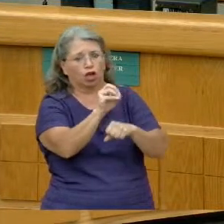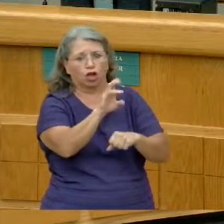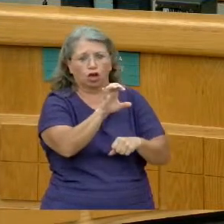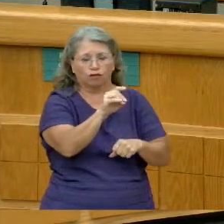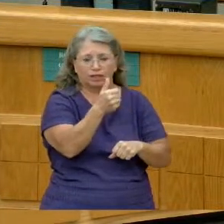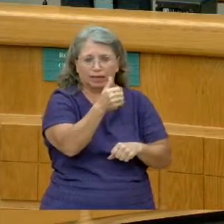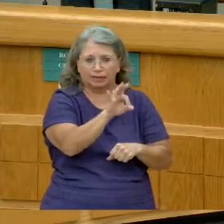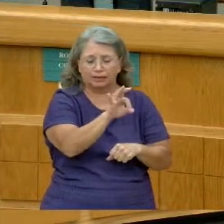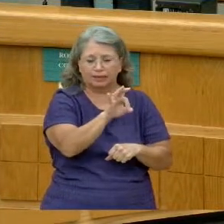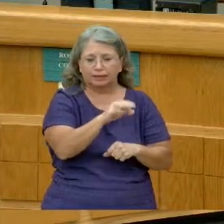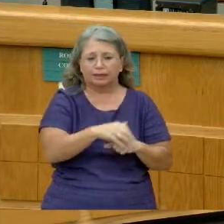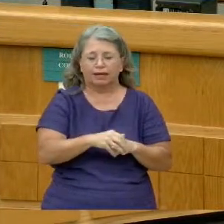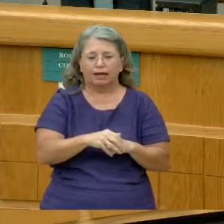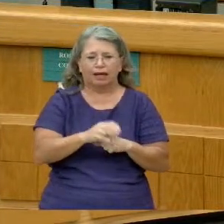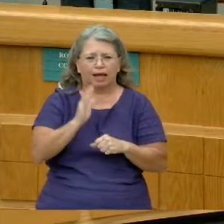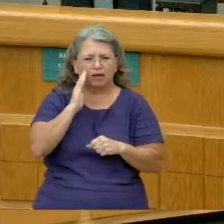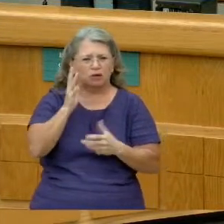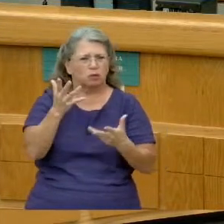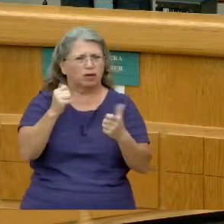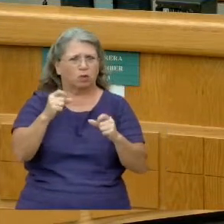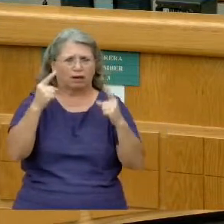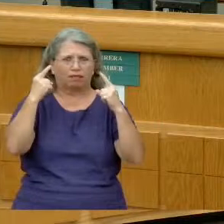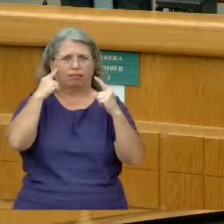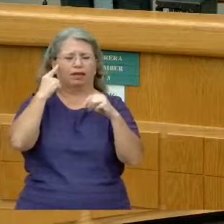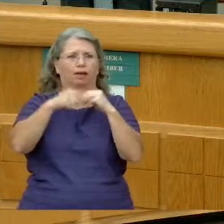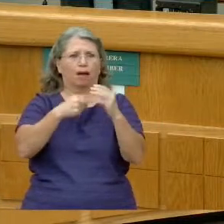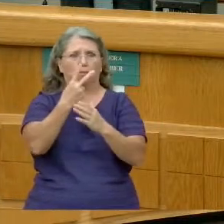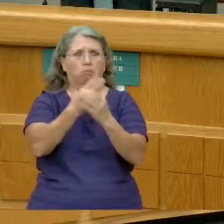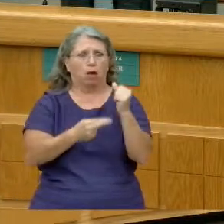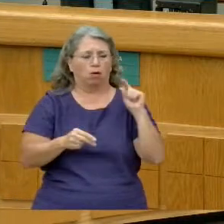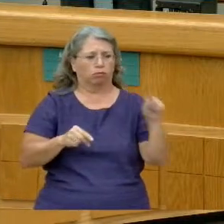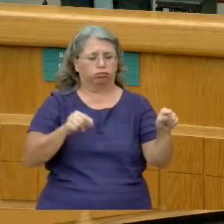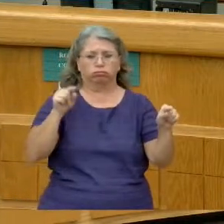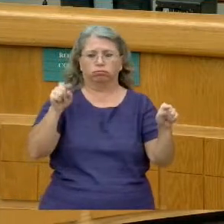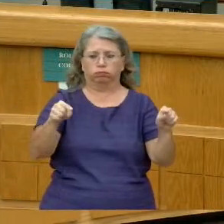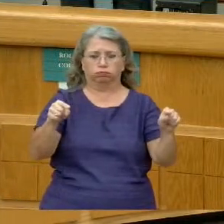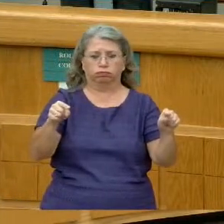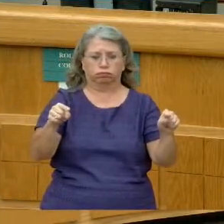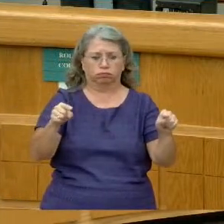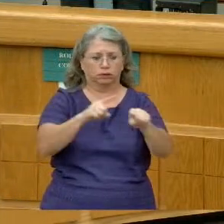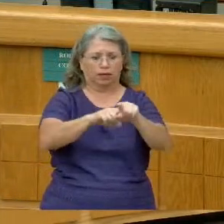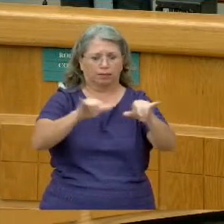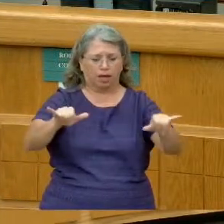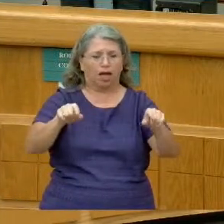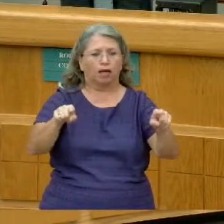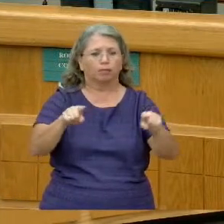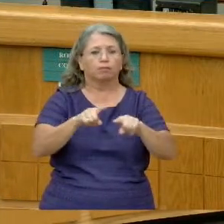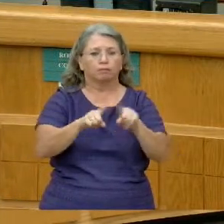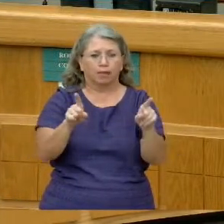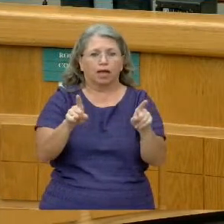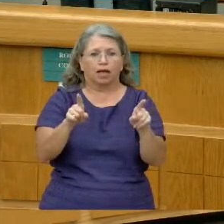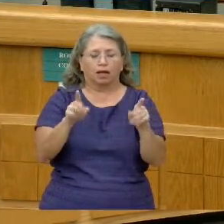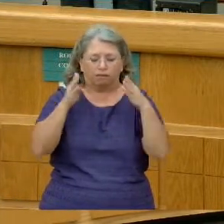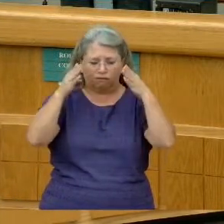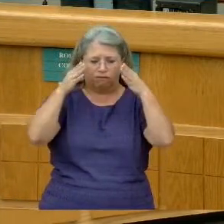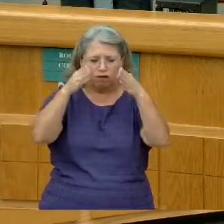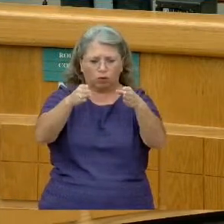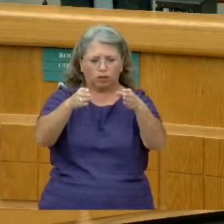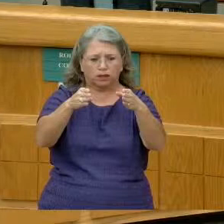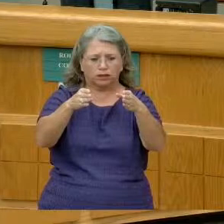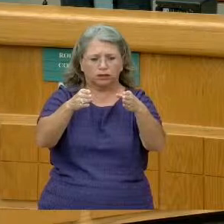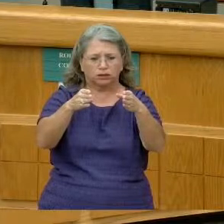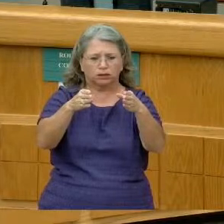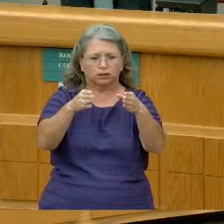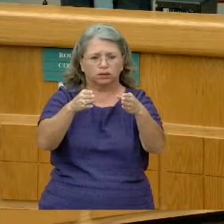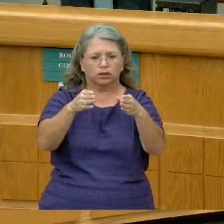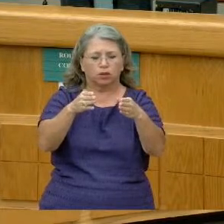of COVID-19 and a storm in the Gulf. But let's focus our attention on all that we can do, all that we